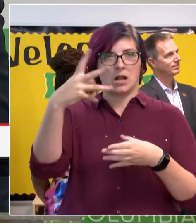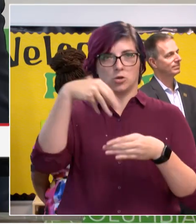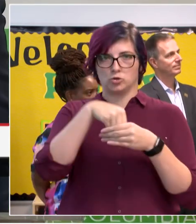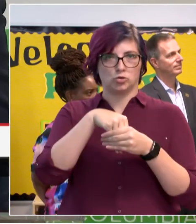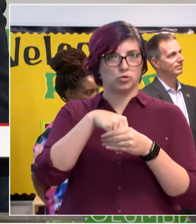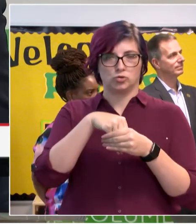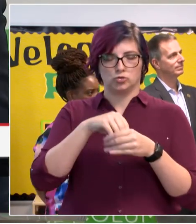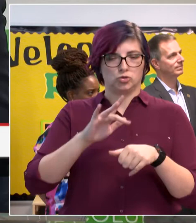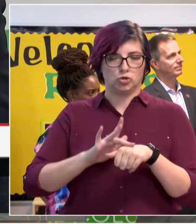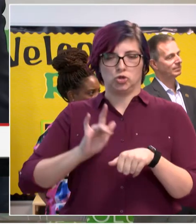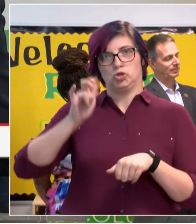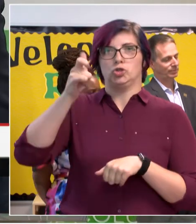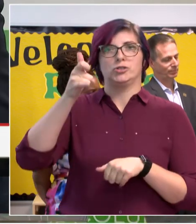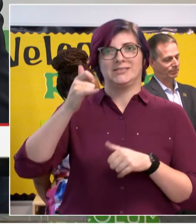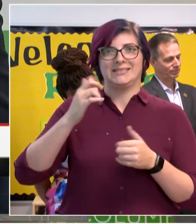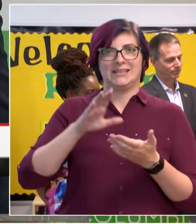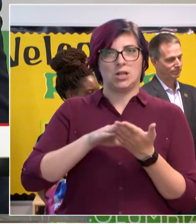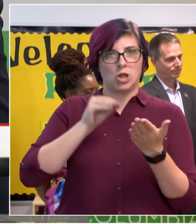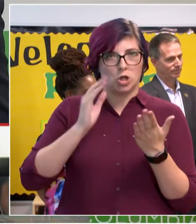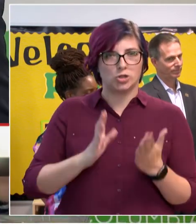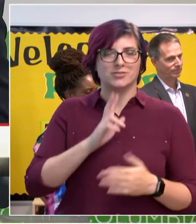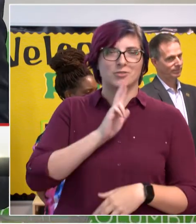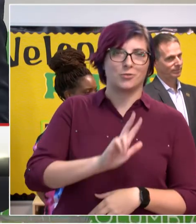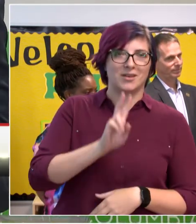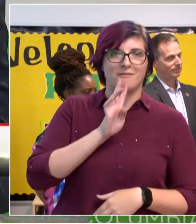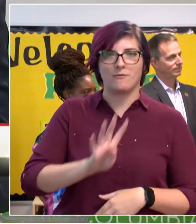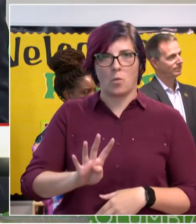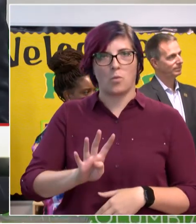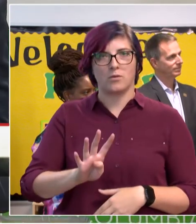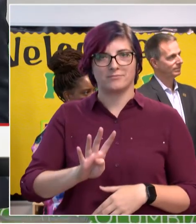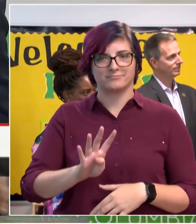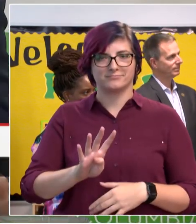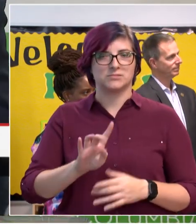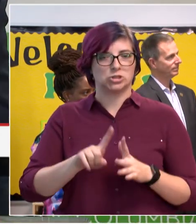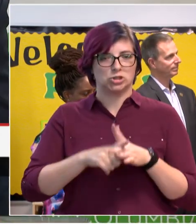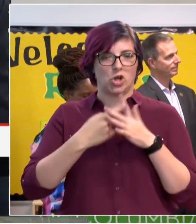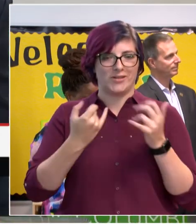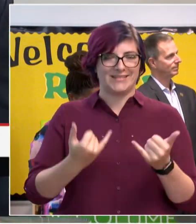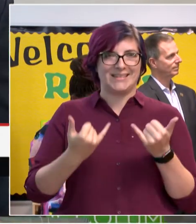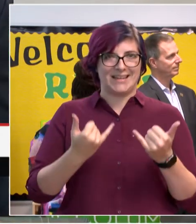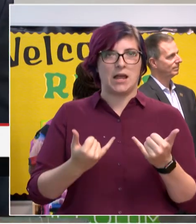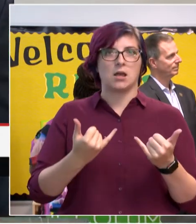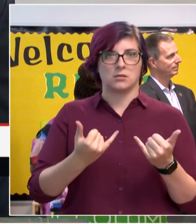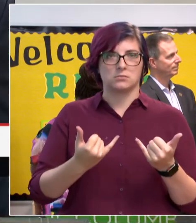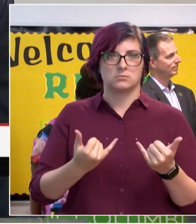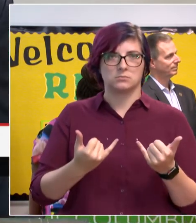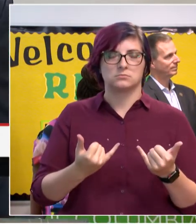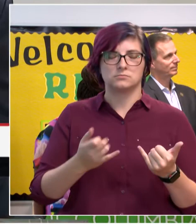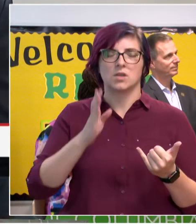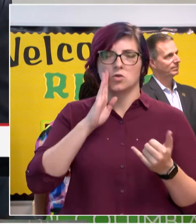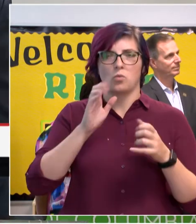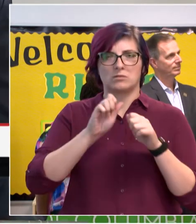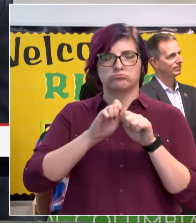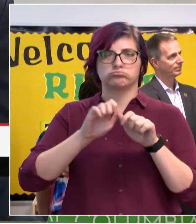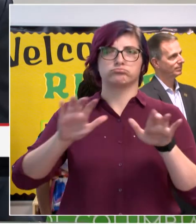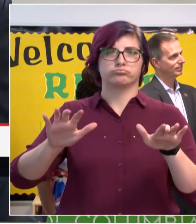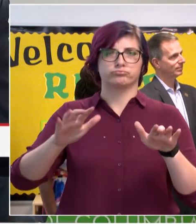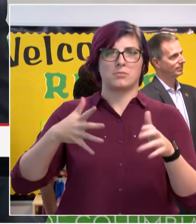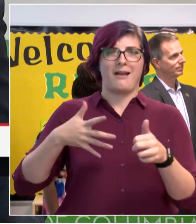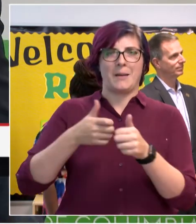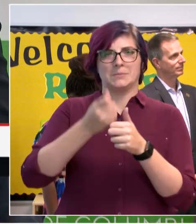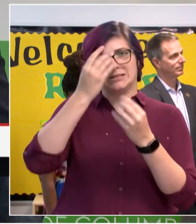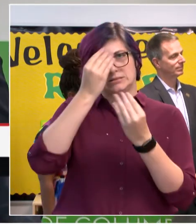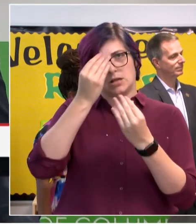our earliest learners, and our 3-year, 4-year-olds are on campus today, and we'll be able to report out updated data that reflects